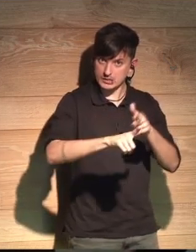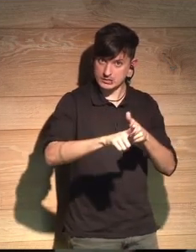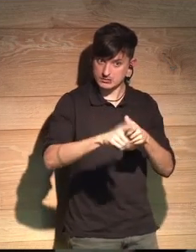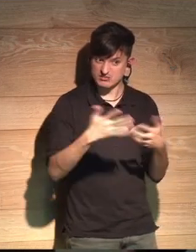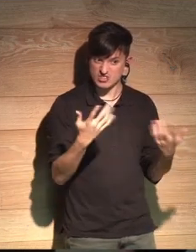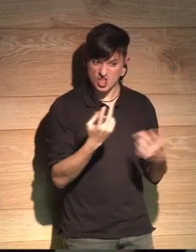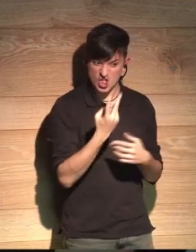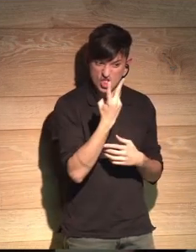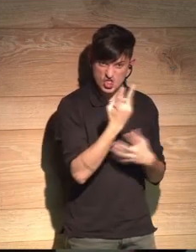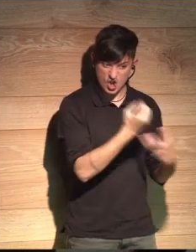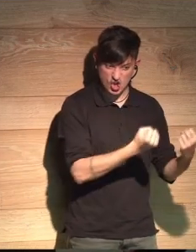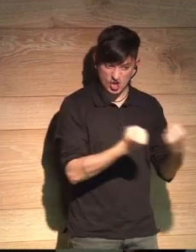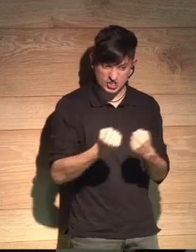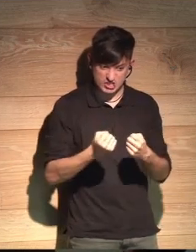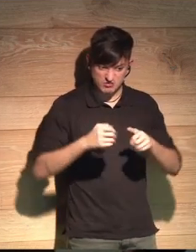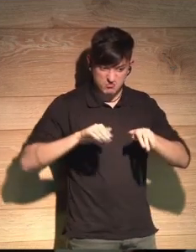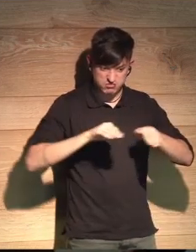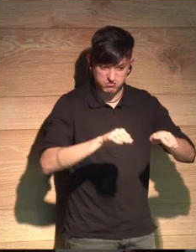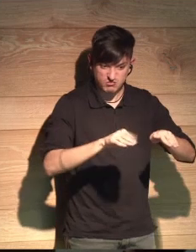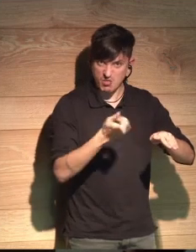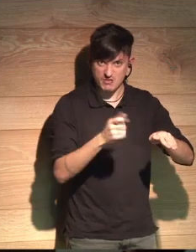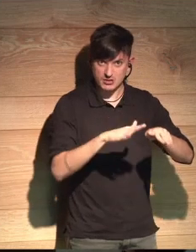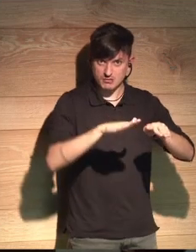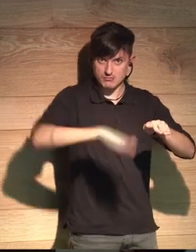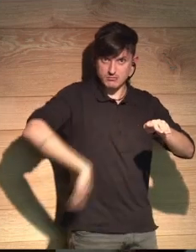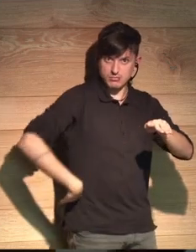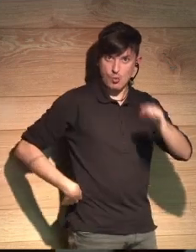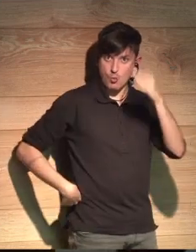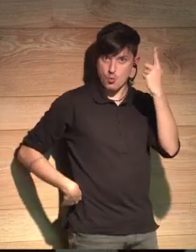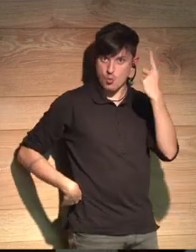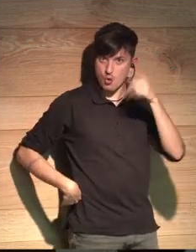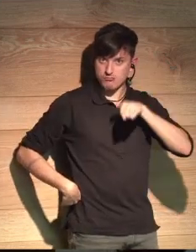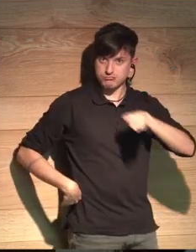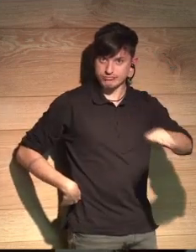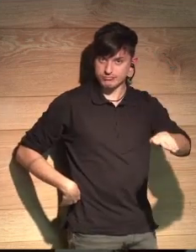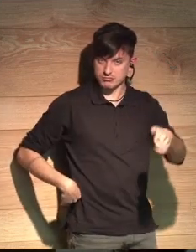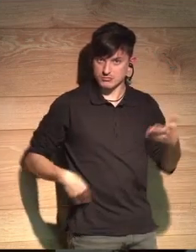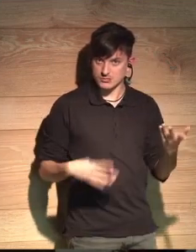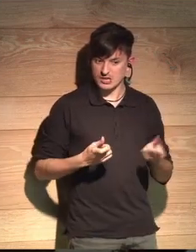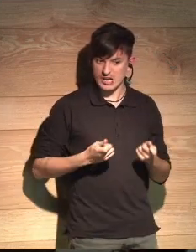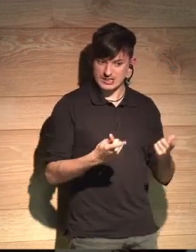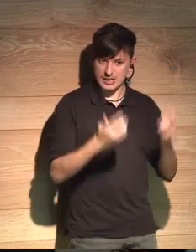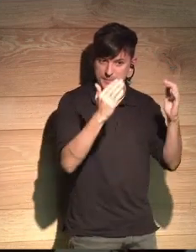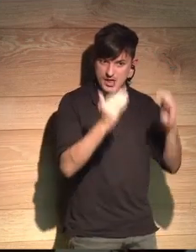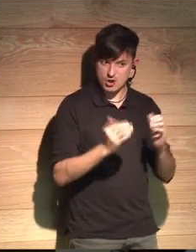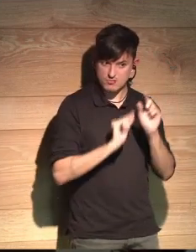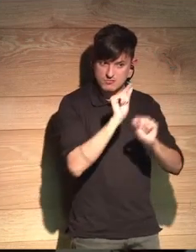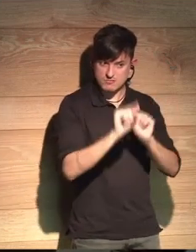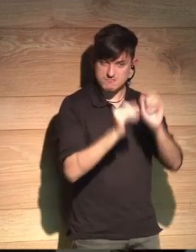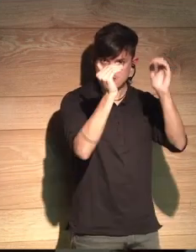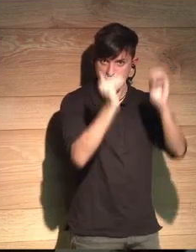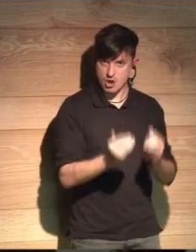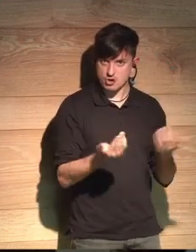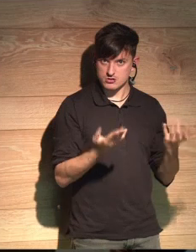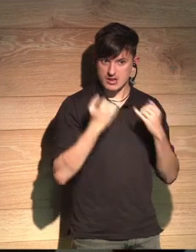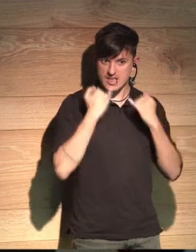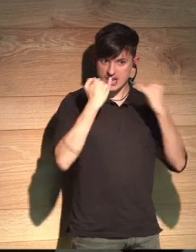1, which means less congestion, less pollution, and less energy consumption in our cities. Uber Pool at the